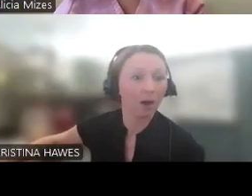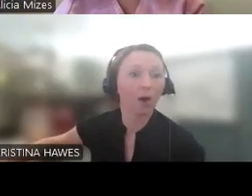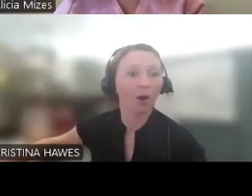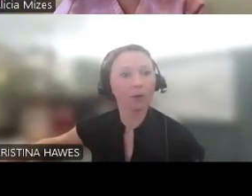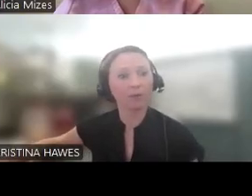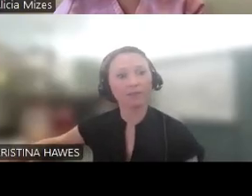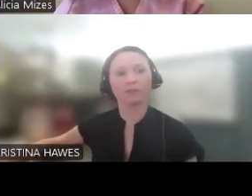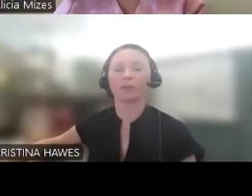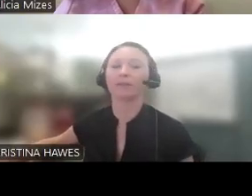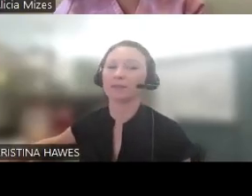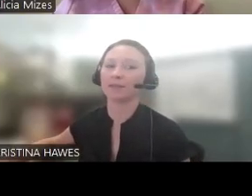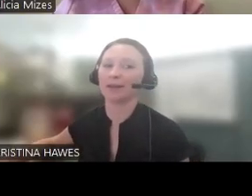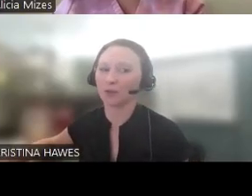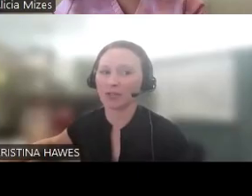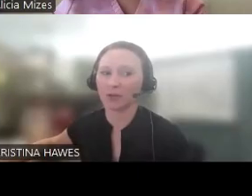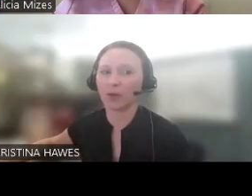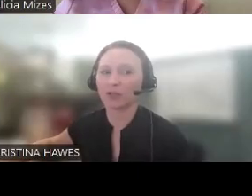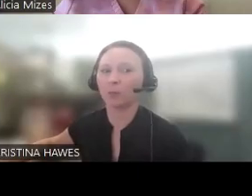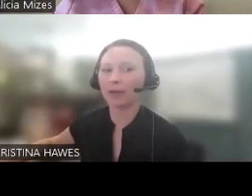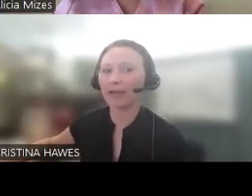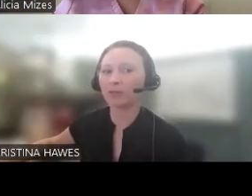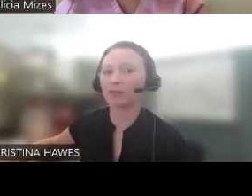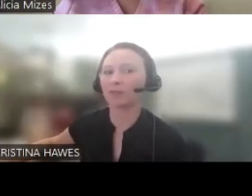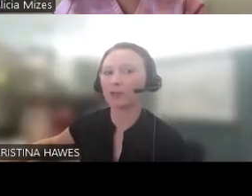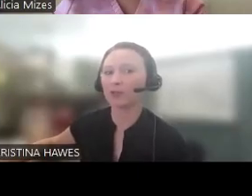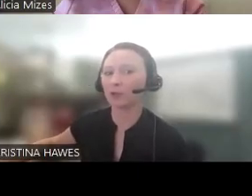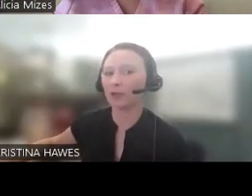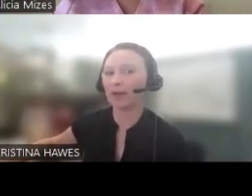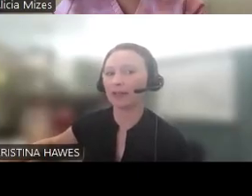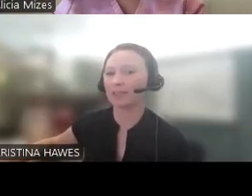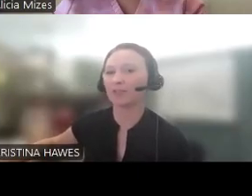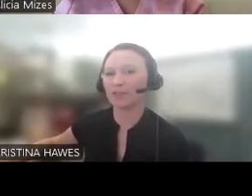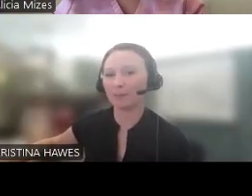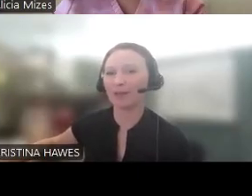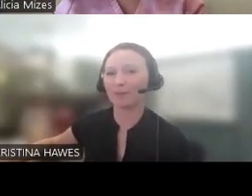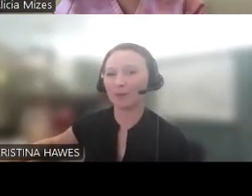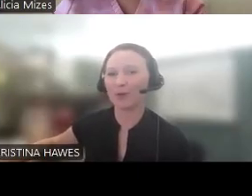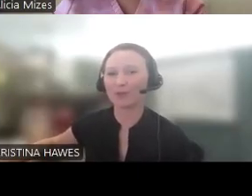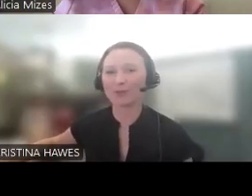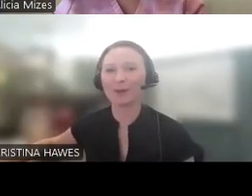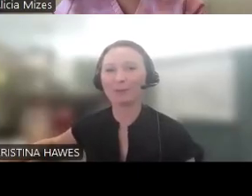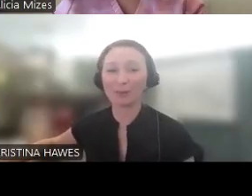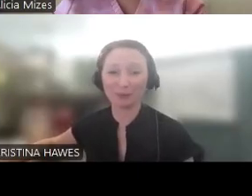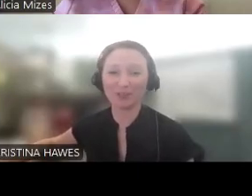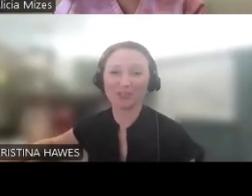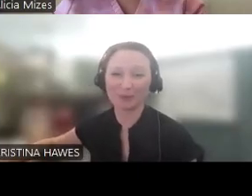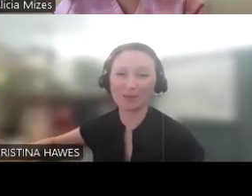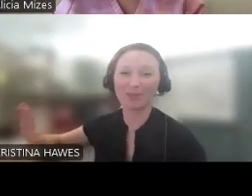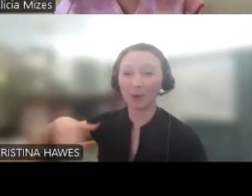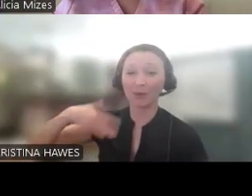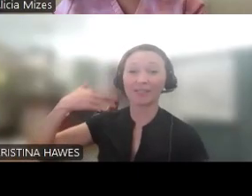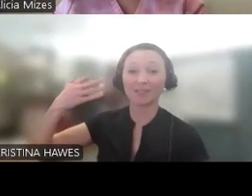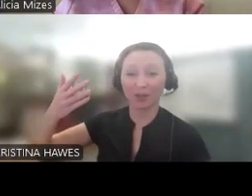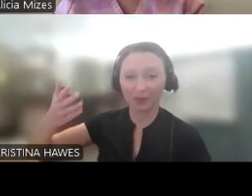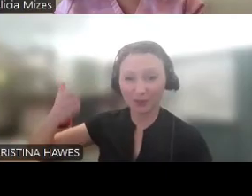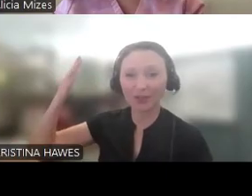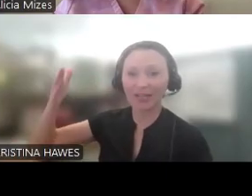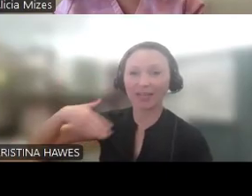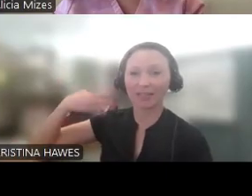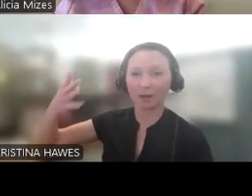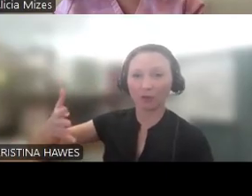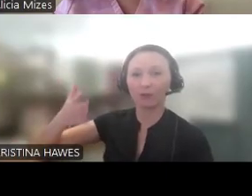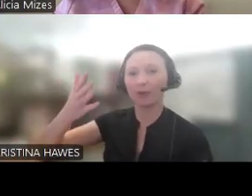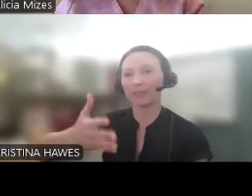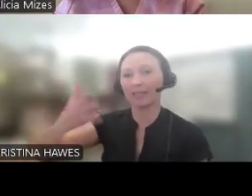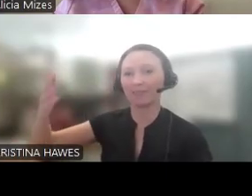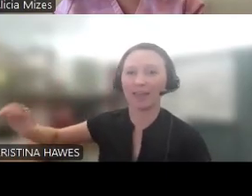Okay. Oh, this is an interesting question. What counts as a first degree relative? You did make a few notions about people that should maybe go in and start their screening,